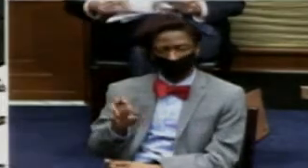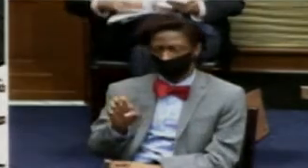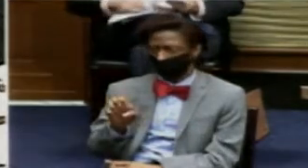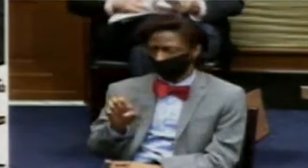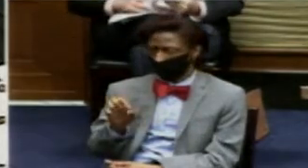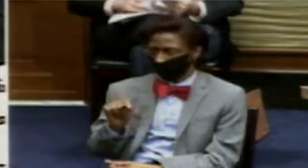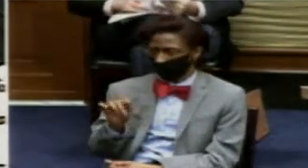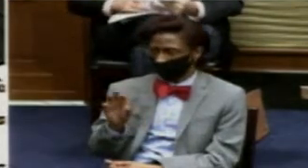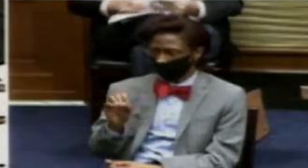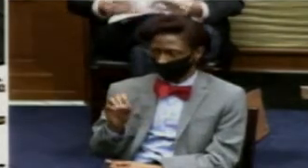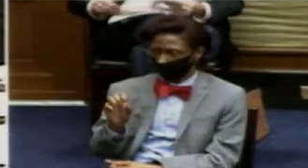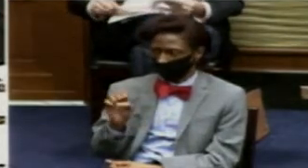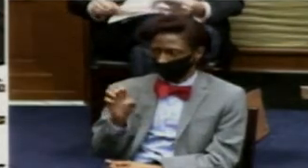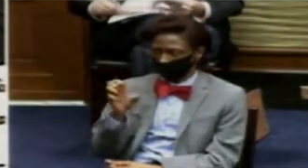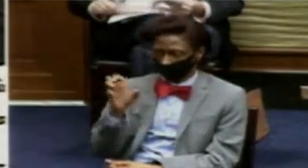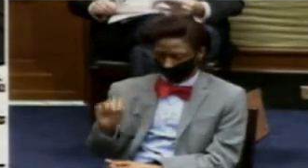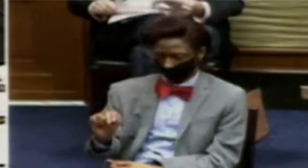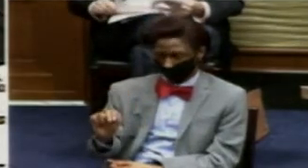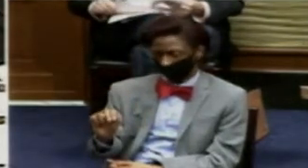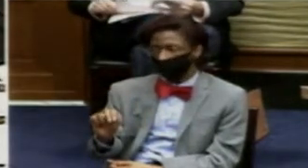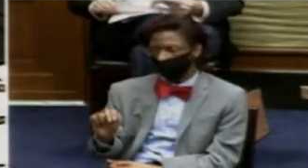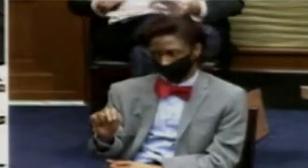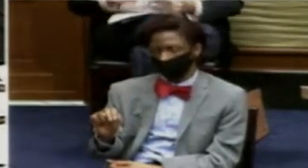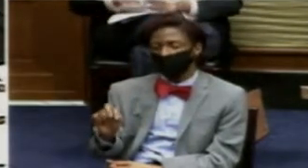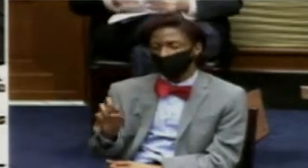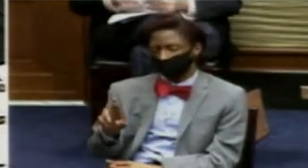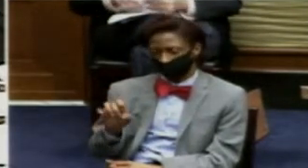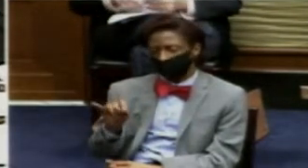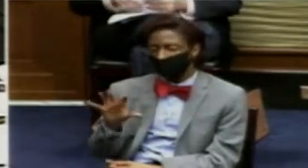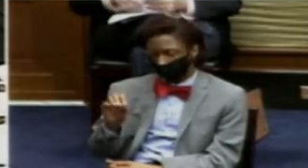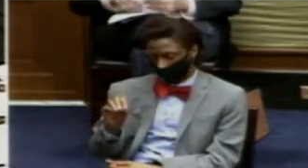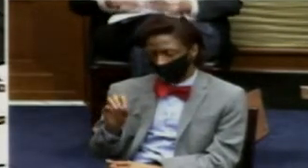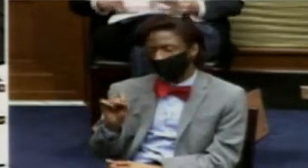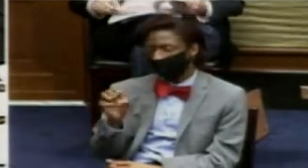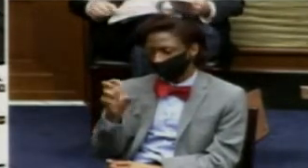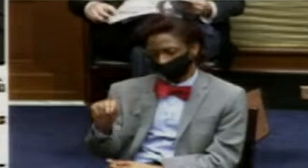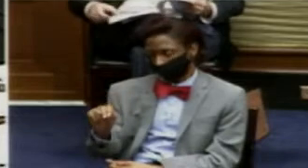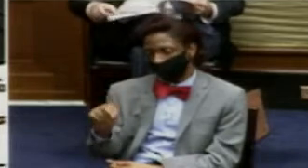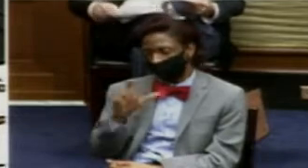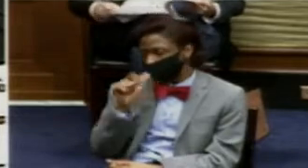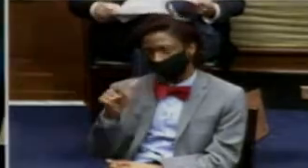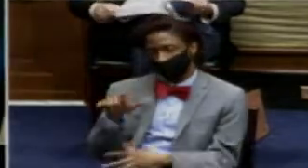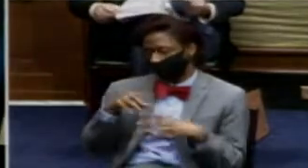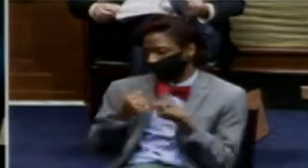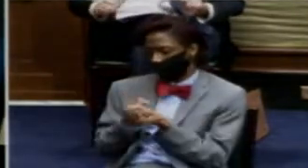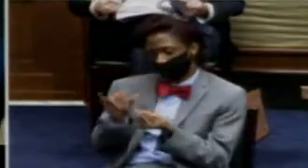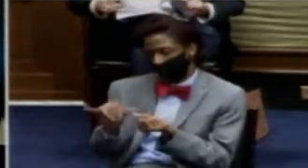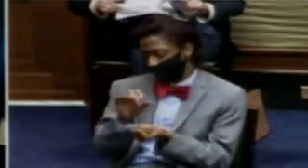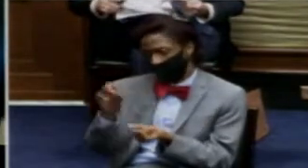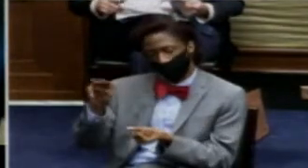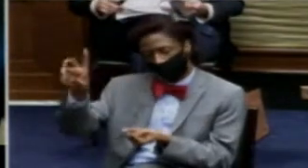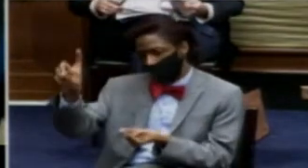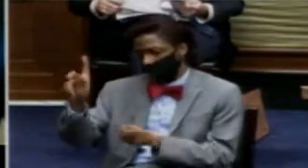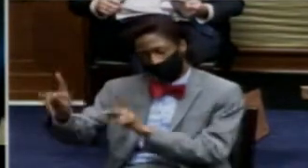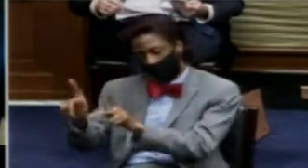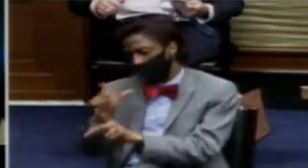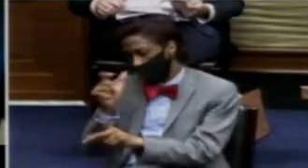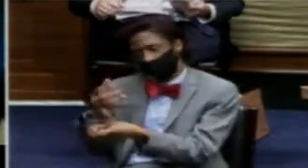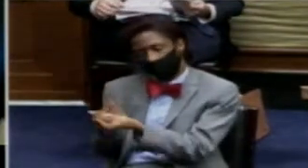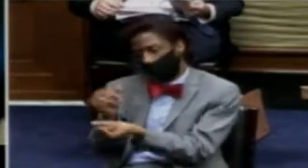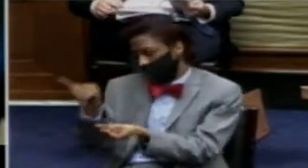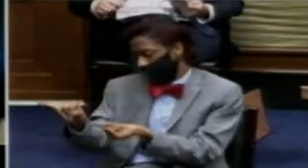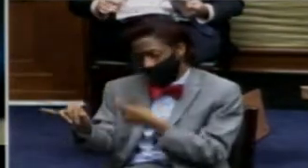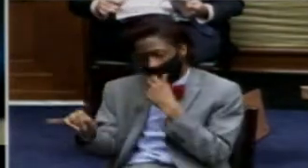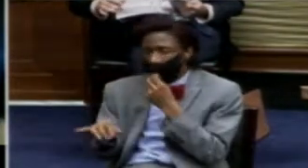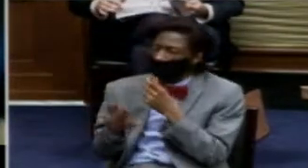I do not support retrocession, and neither do the residents of Maryland. Well, again, this is about giving people